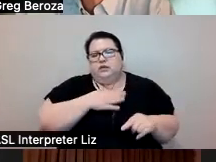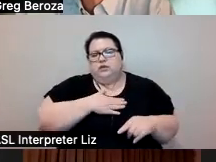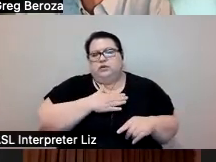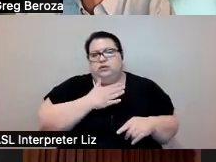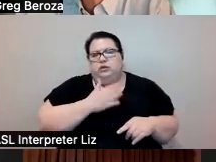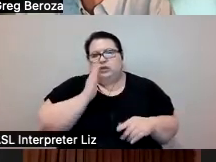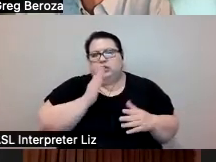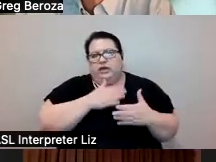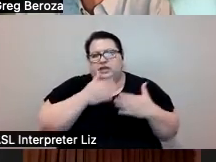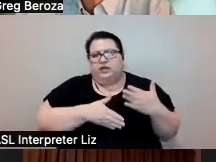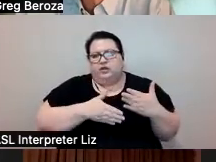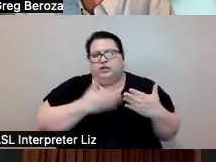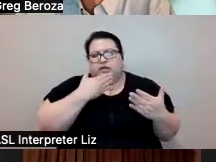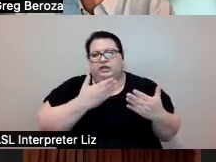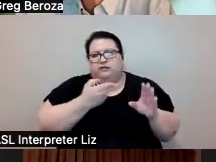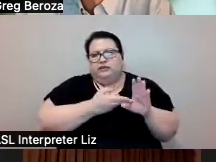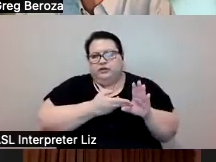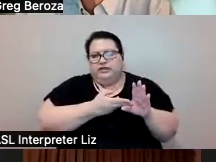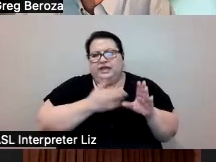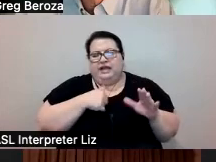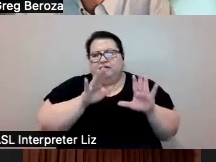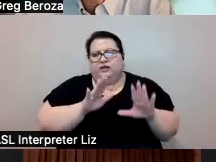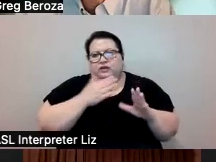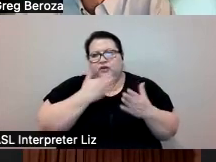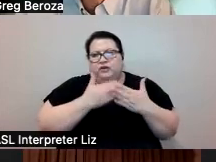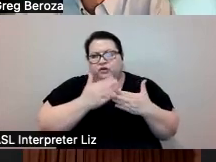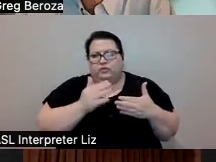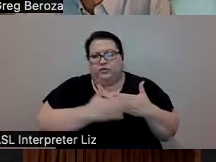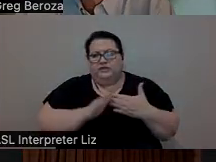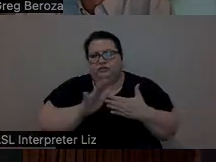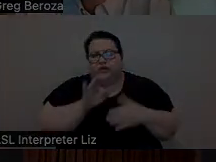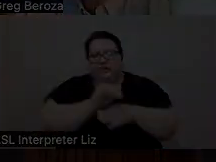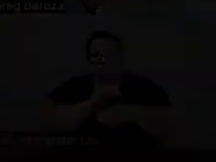and conclude. Thank you again for joining. Have a good rest of your evening. Thanks, everybody.